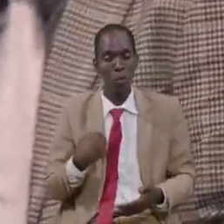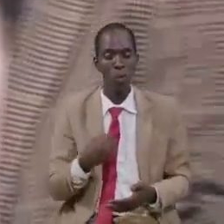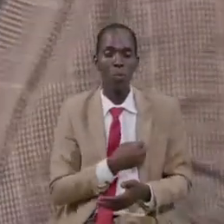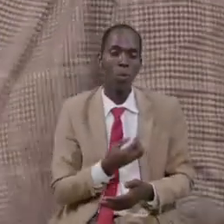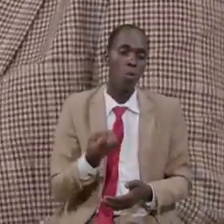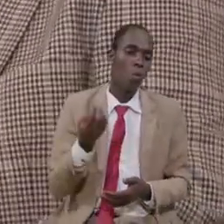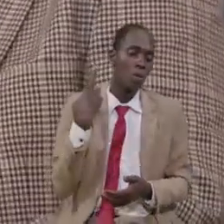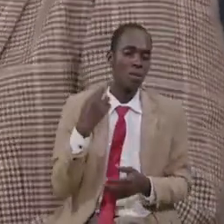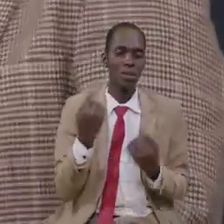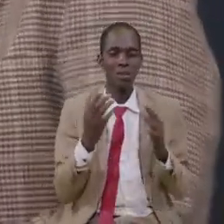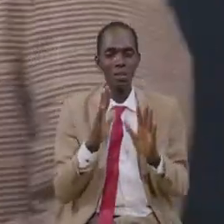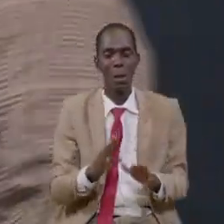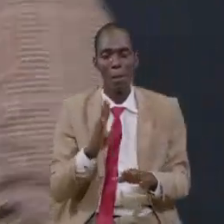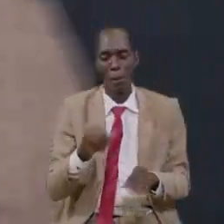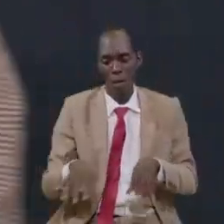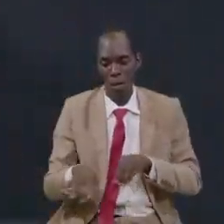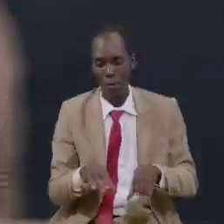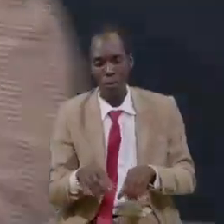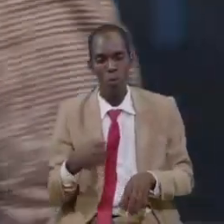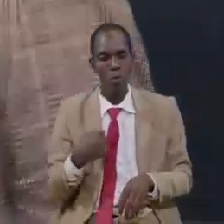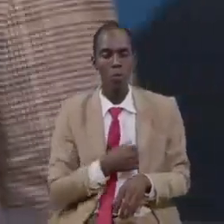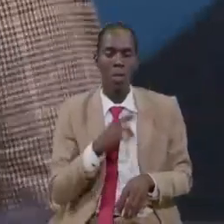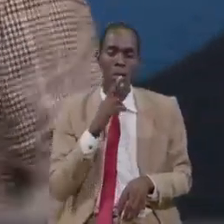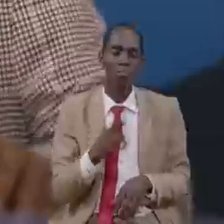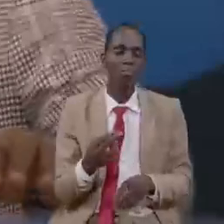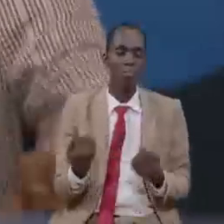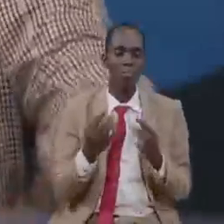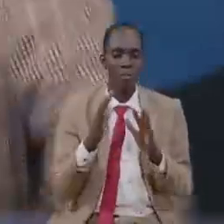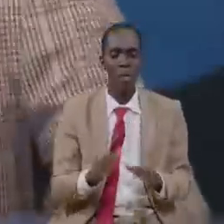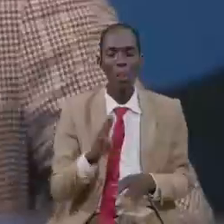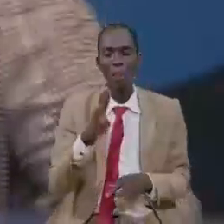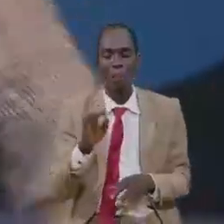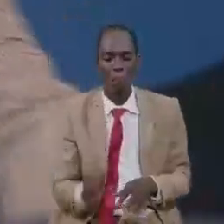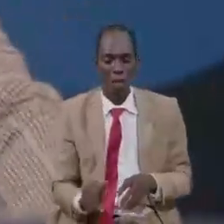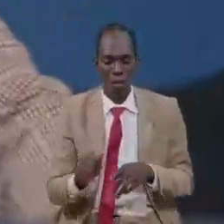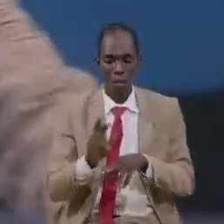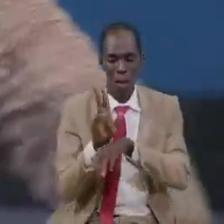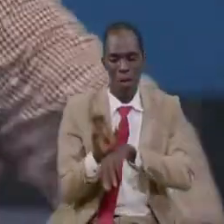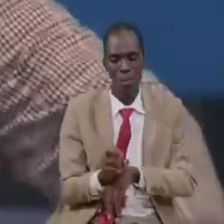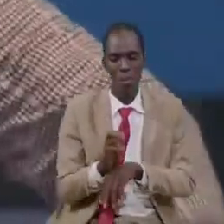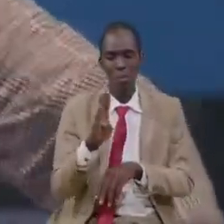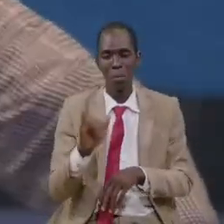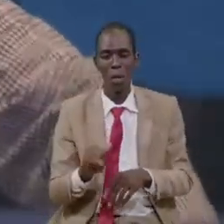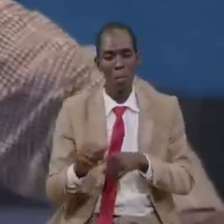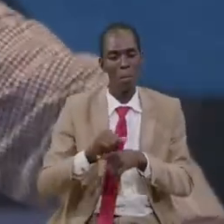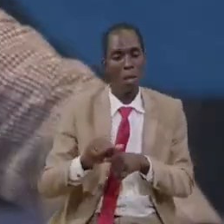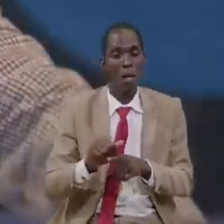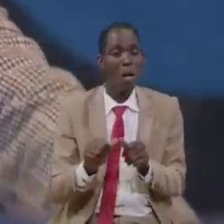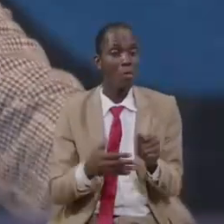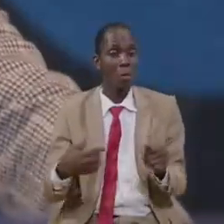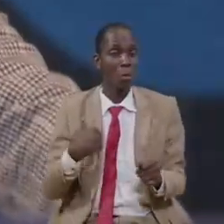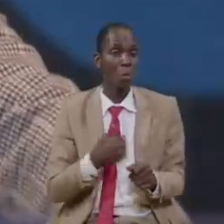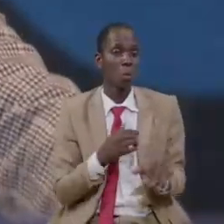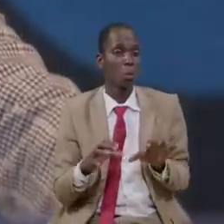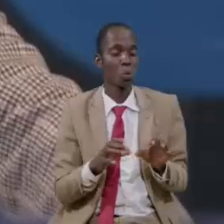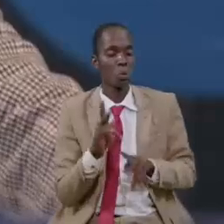sinners by habit. We're sinners by practice. Everything we do, even the ones that appear good, they